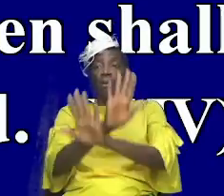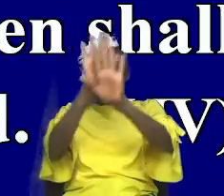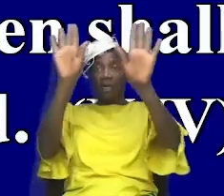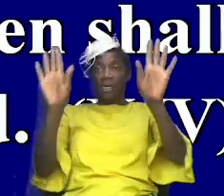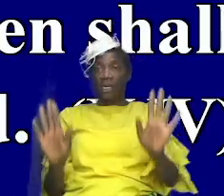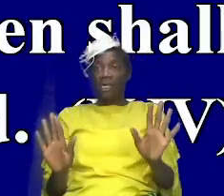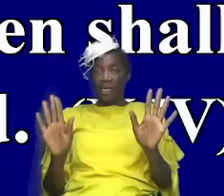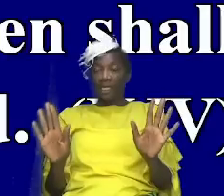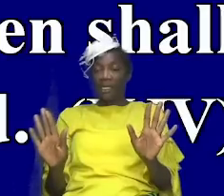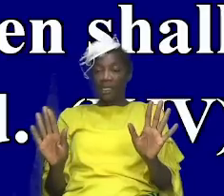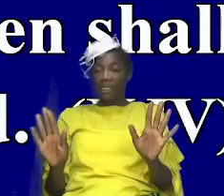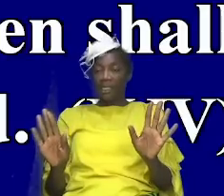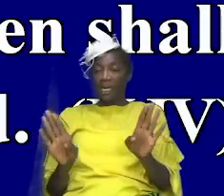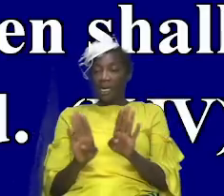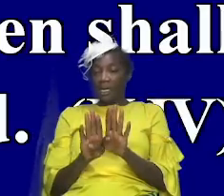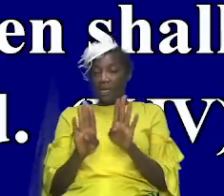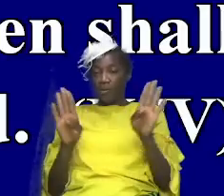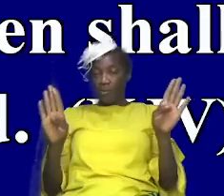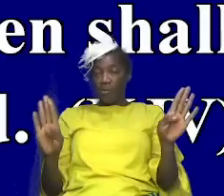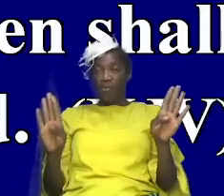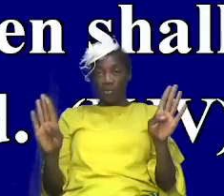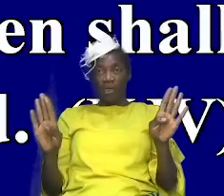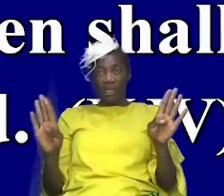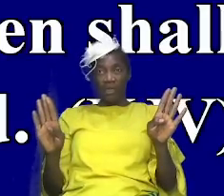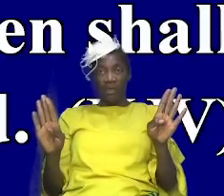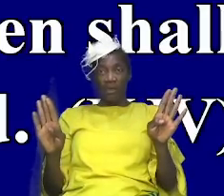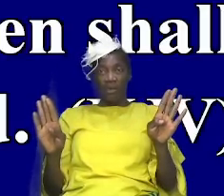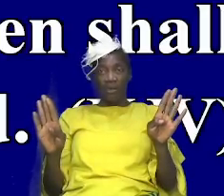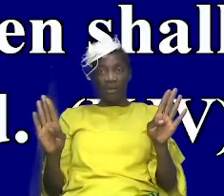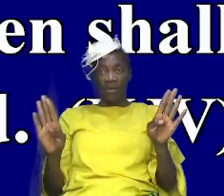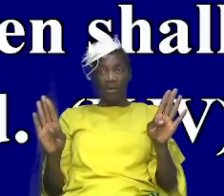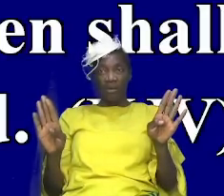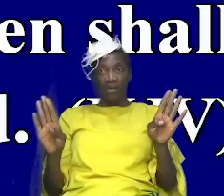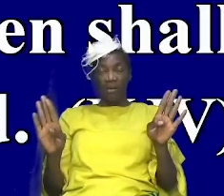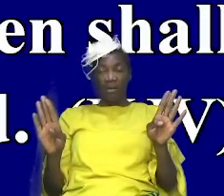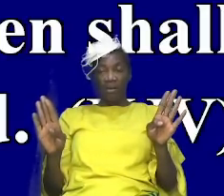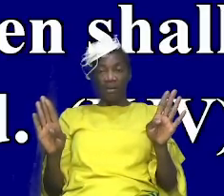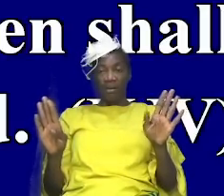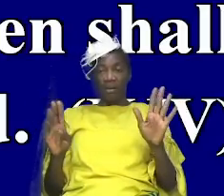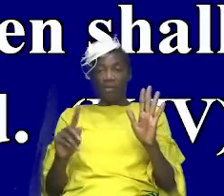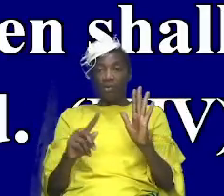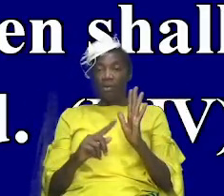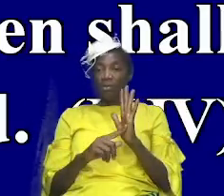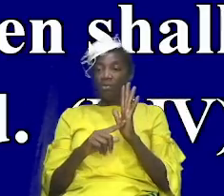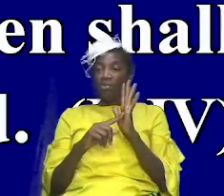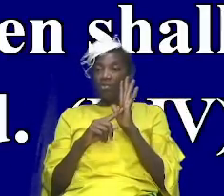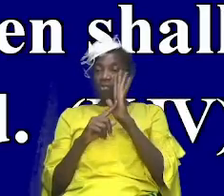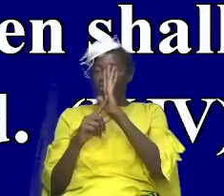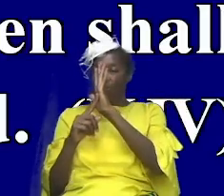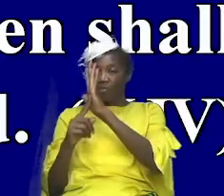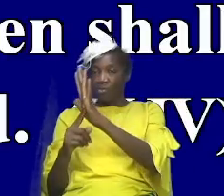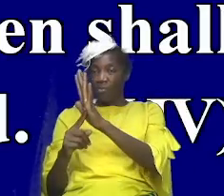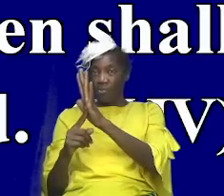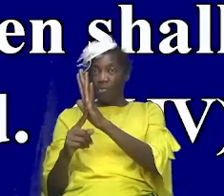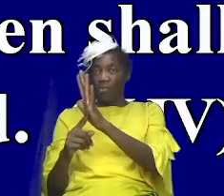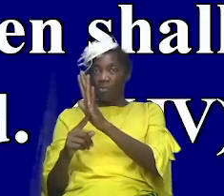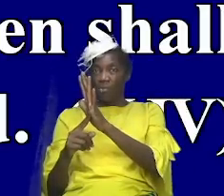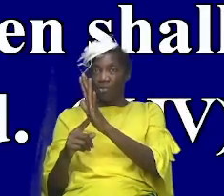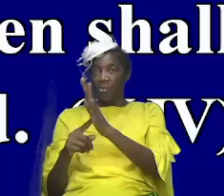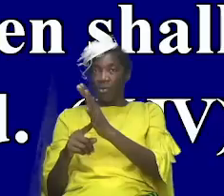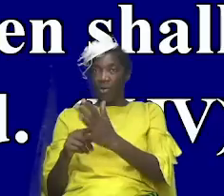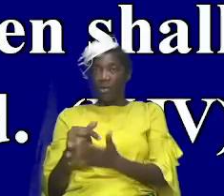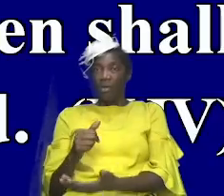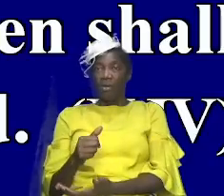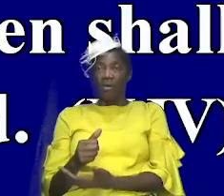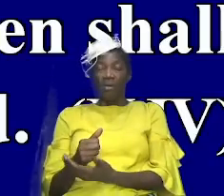bring out into the open and will expose the counsels of the heart.